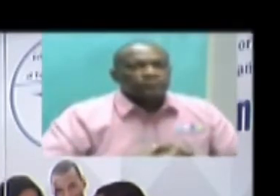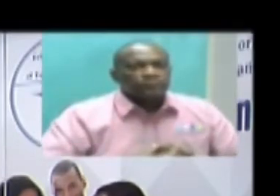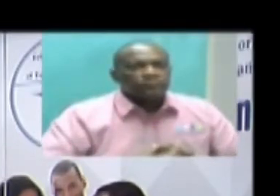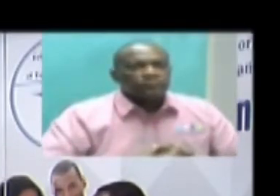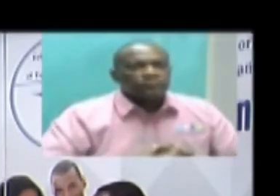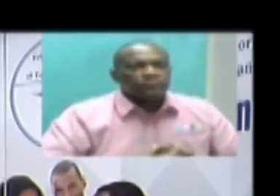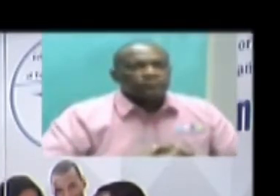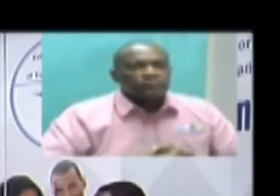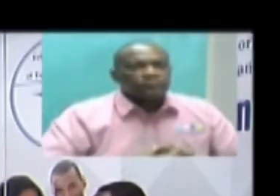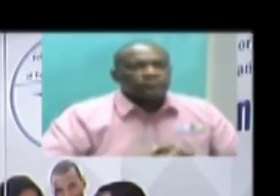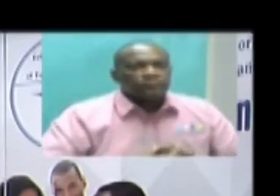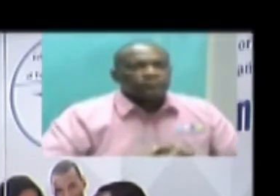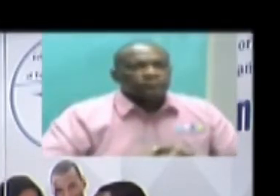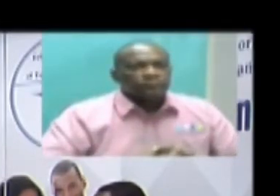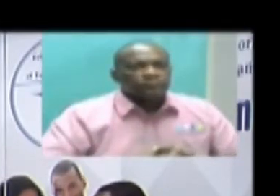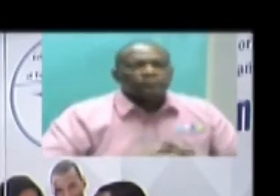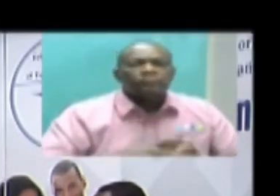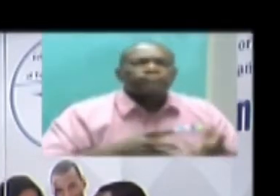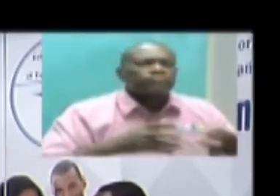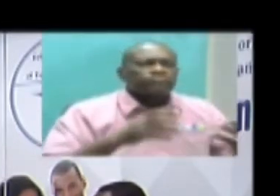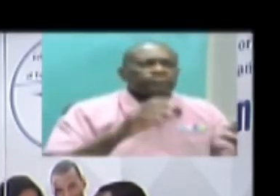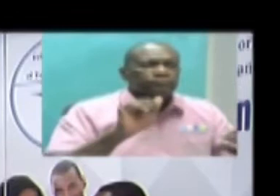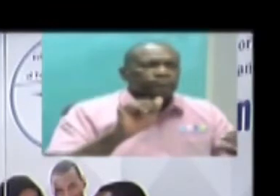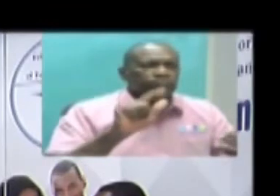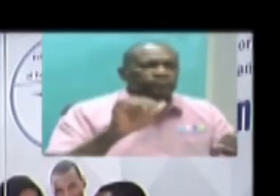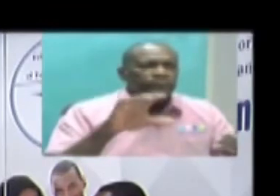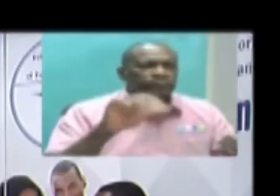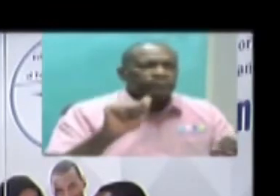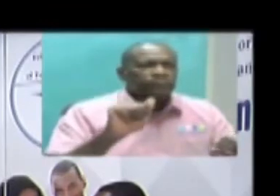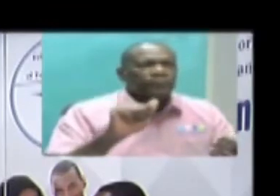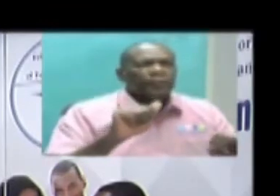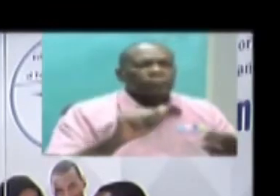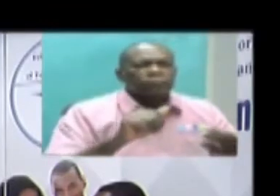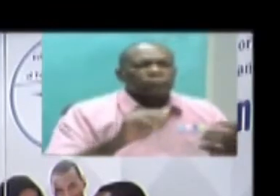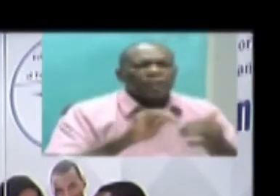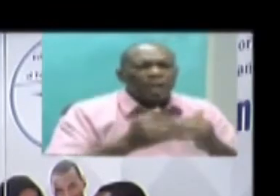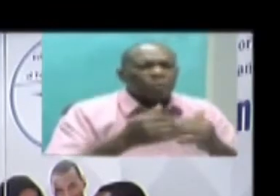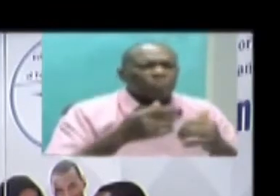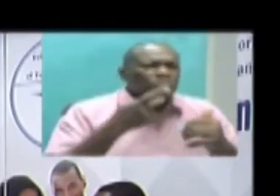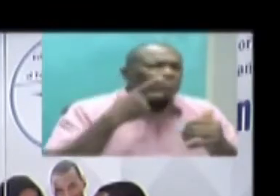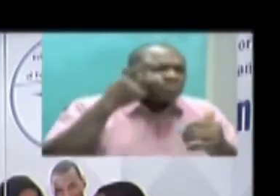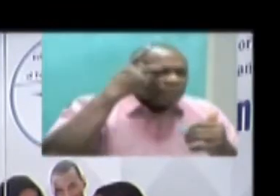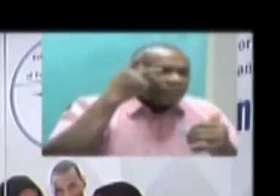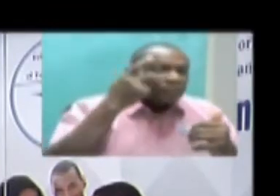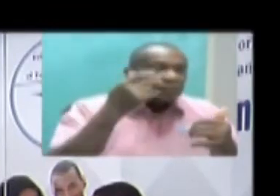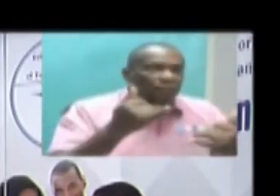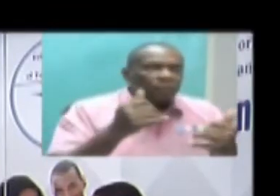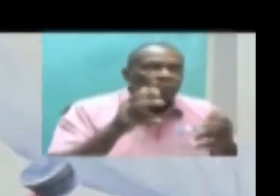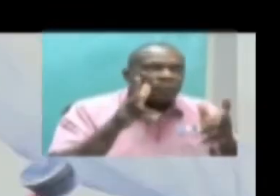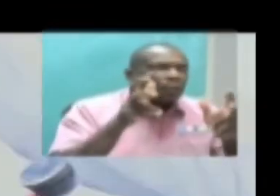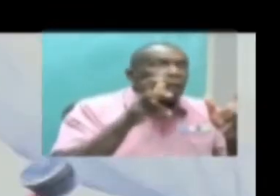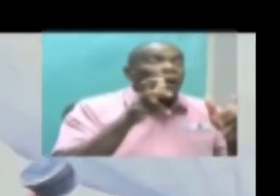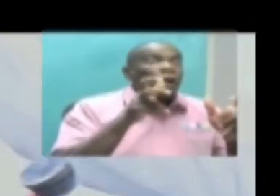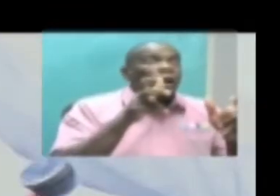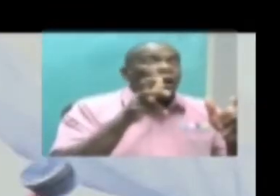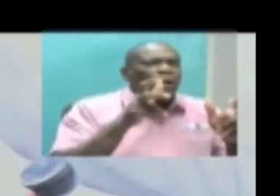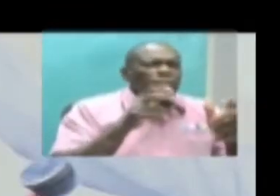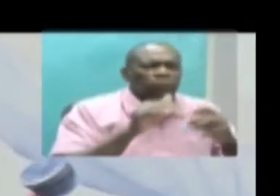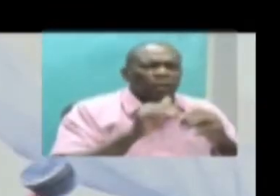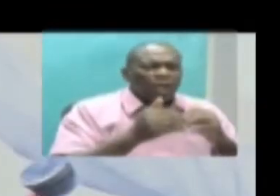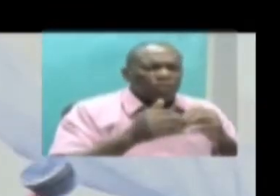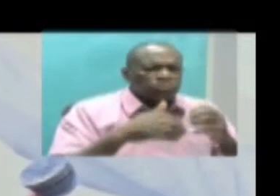how do parents receiving this little bit of information, how are they now to process that without becoming